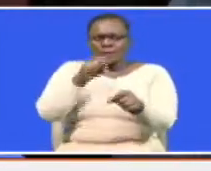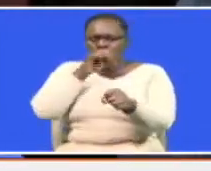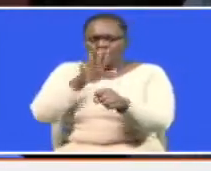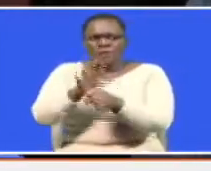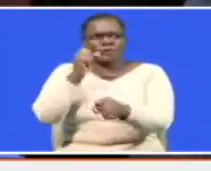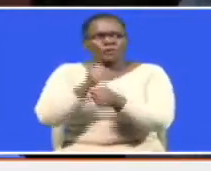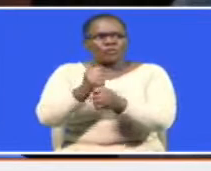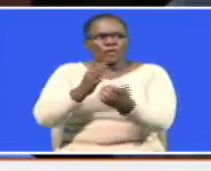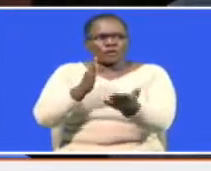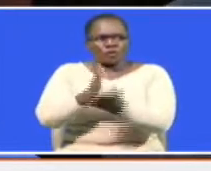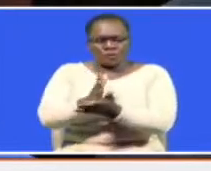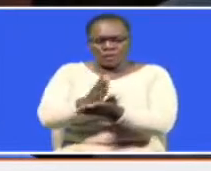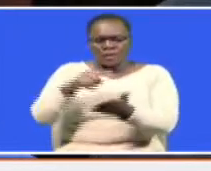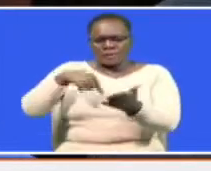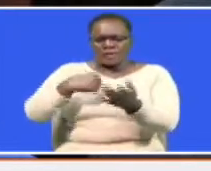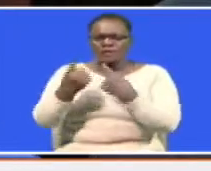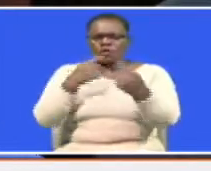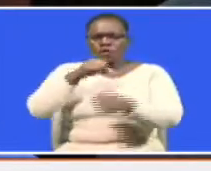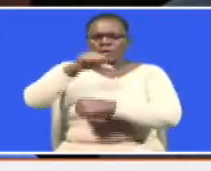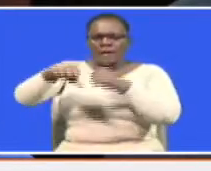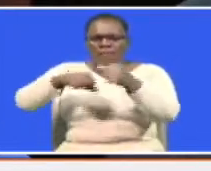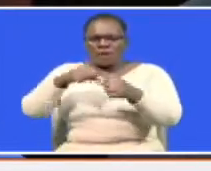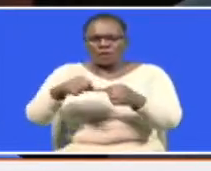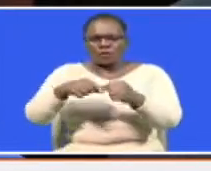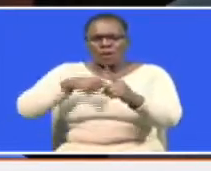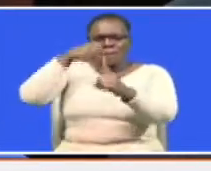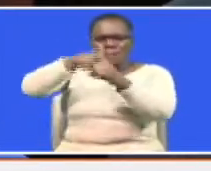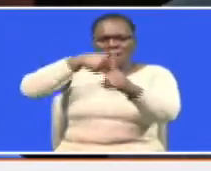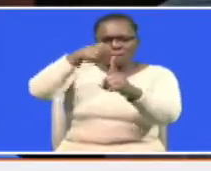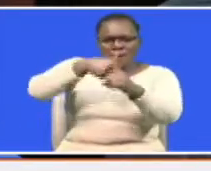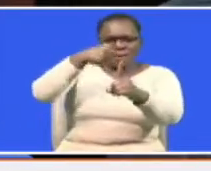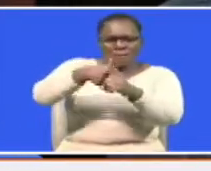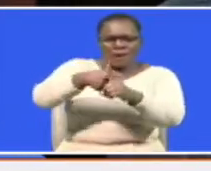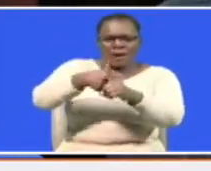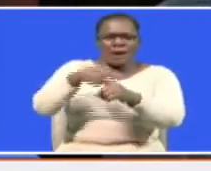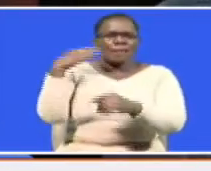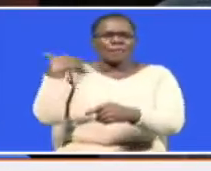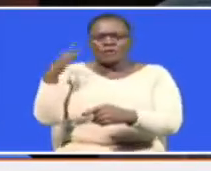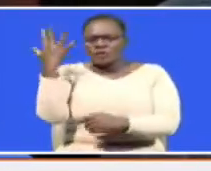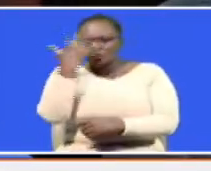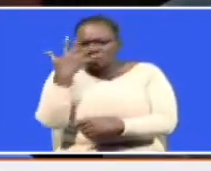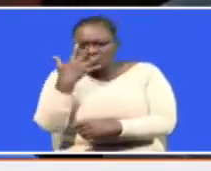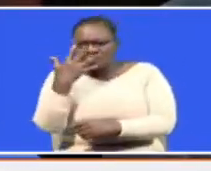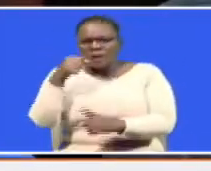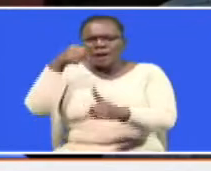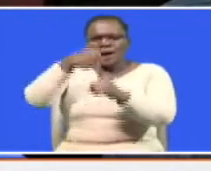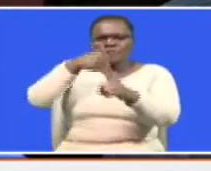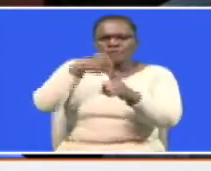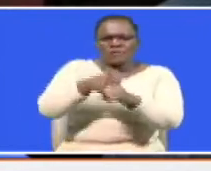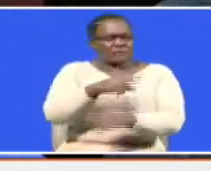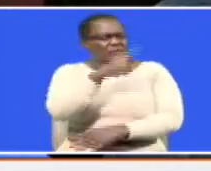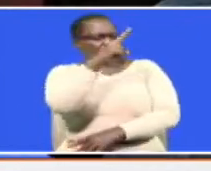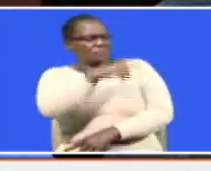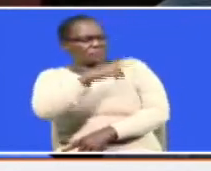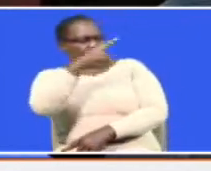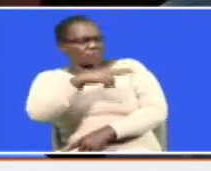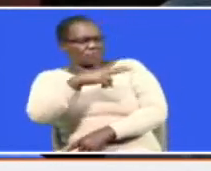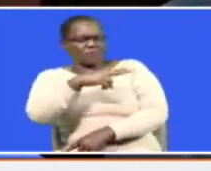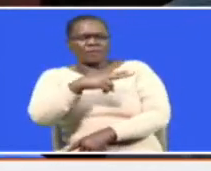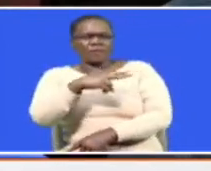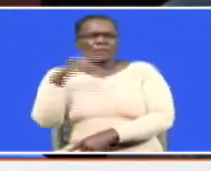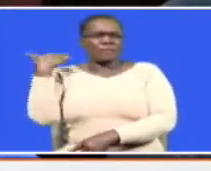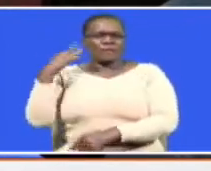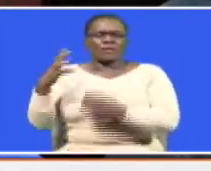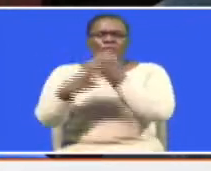to ensuring that we are talking about it, so the advocacy around period shaming, the advocacy around the stigma and the period